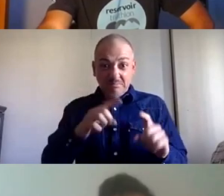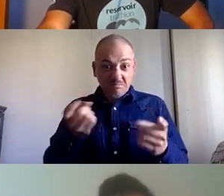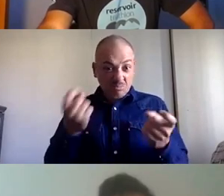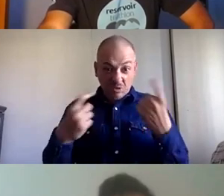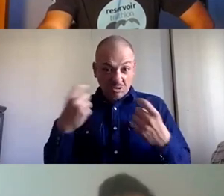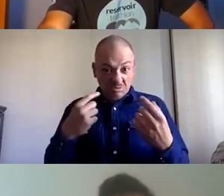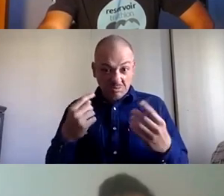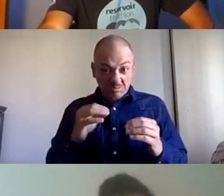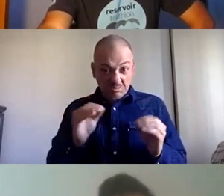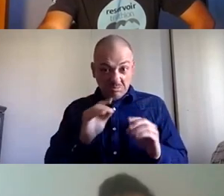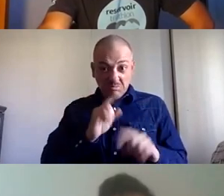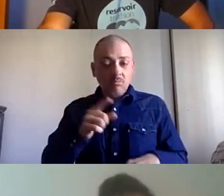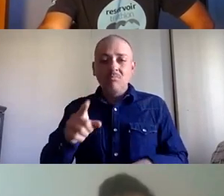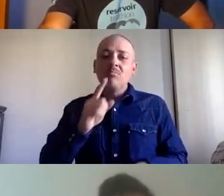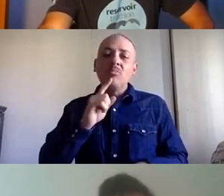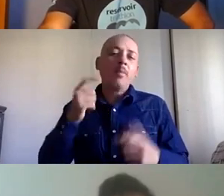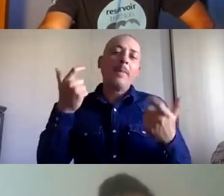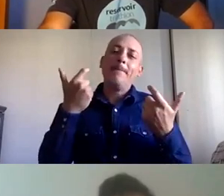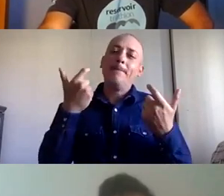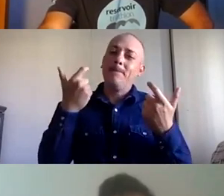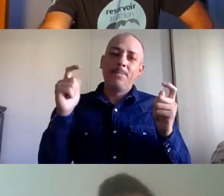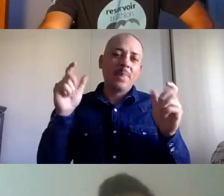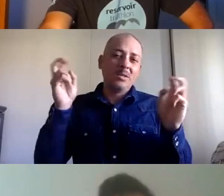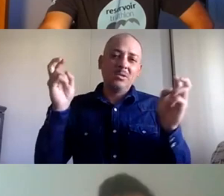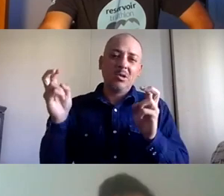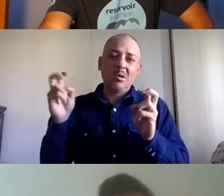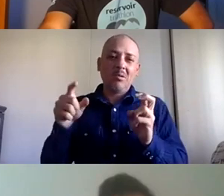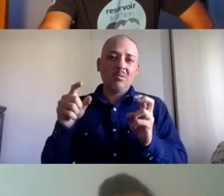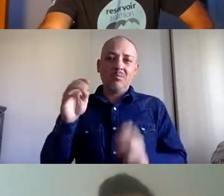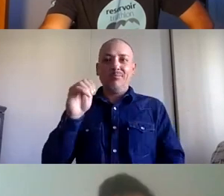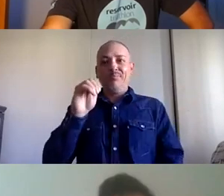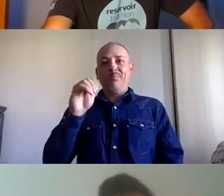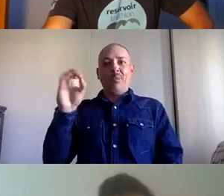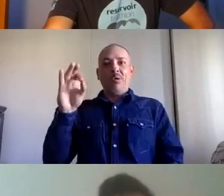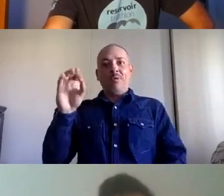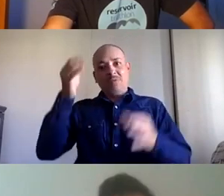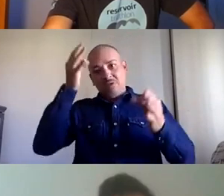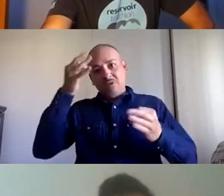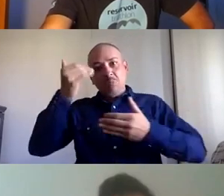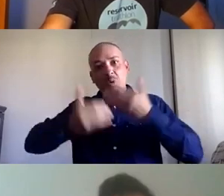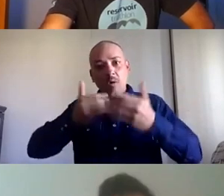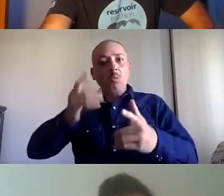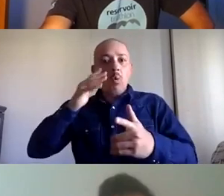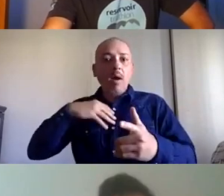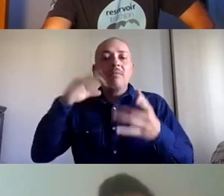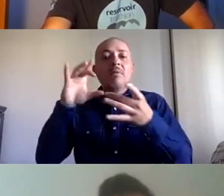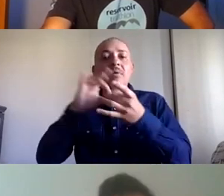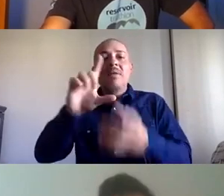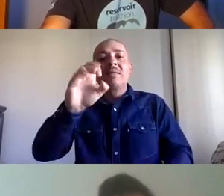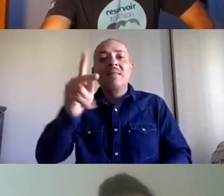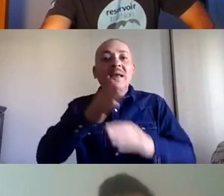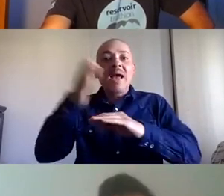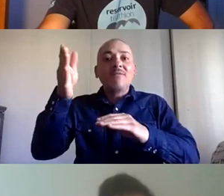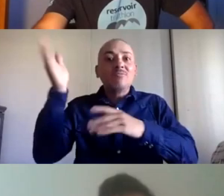that? It's a very big topic. Actually, Markov decision process, we will have a link after the presentation is